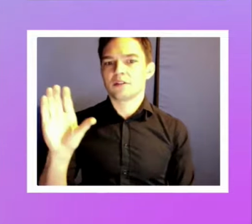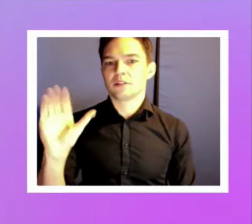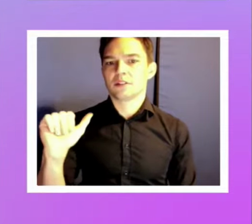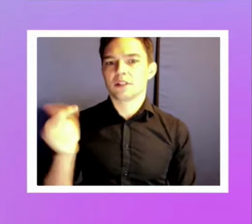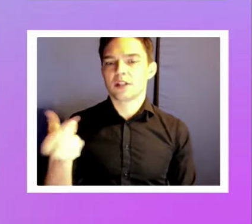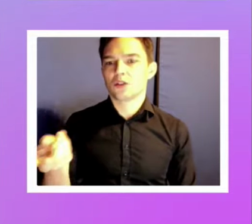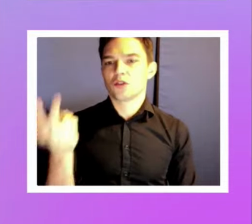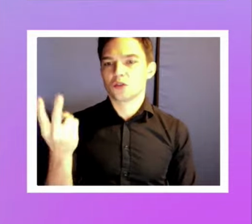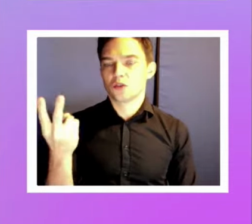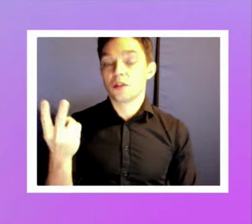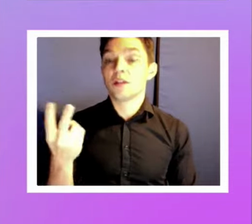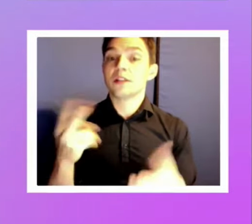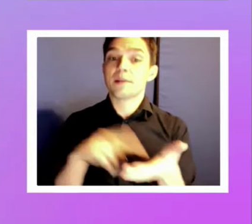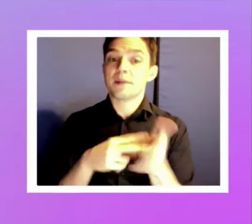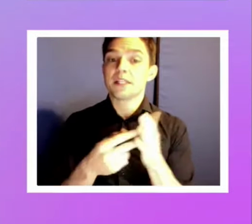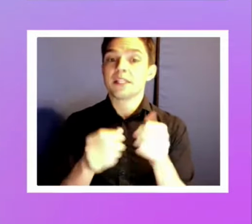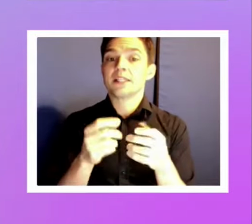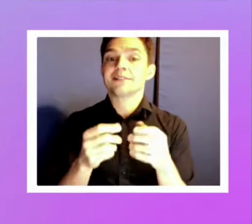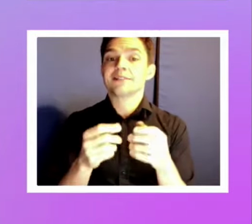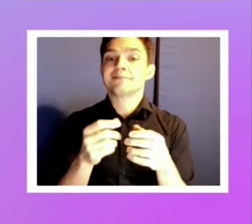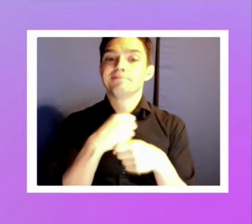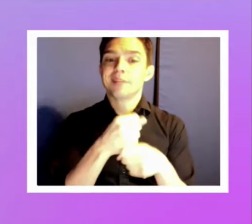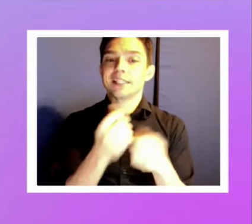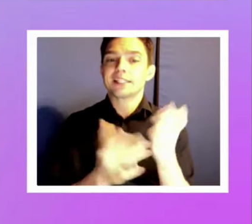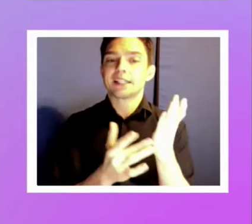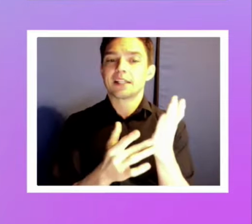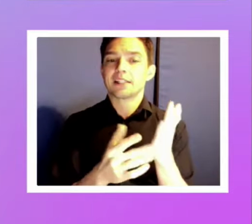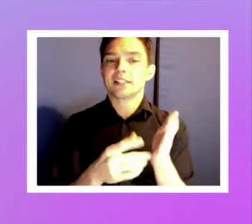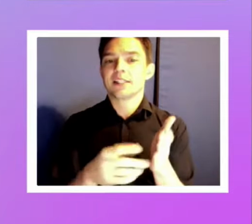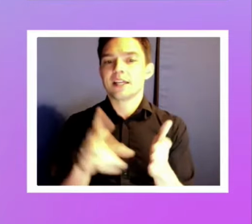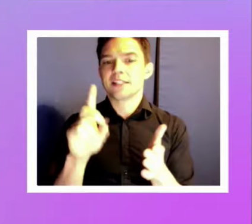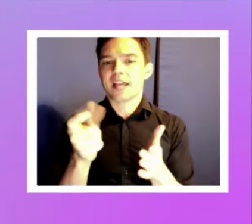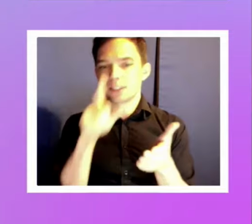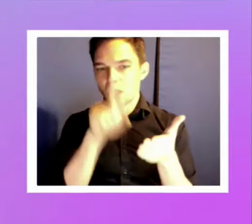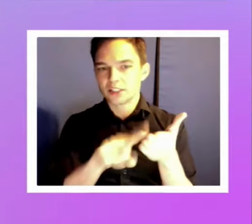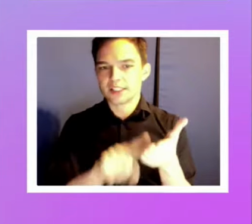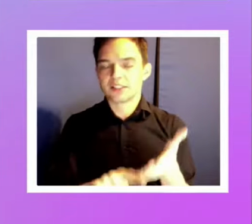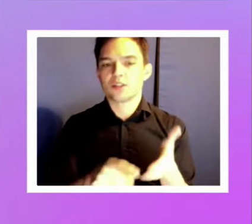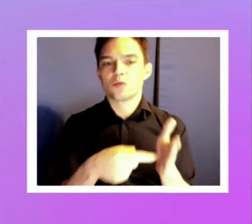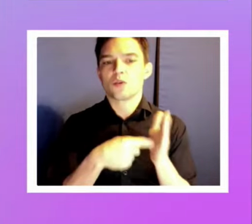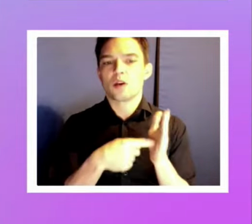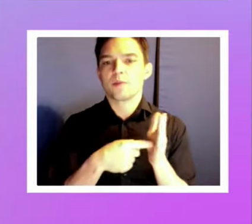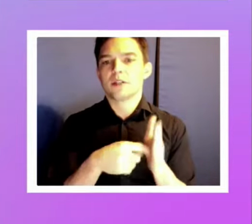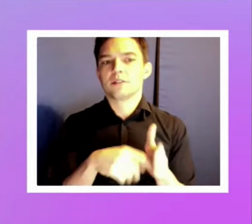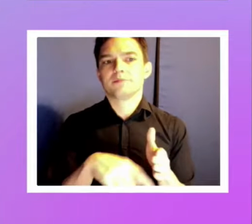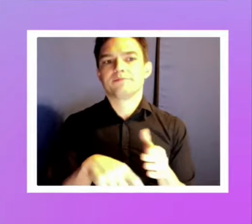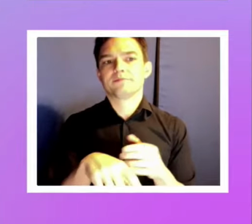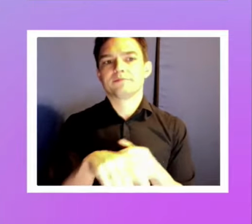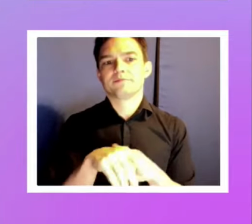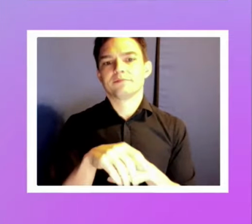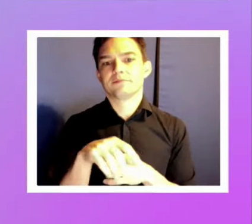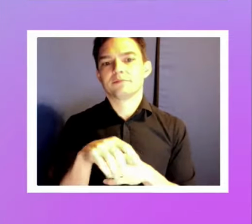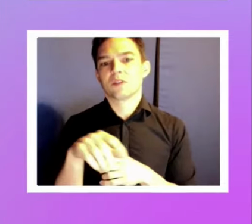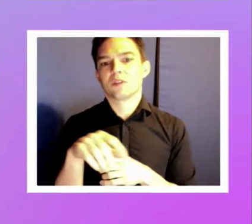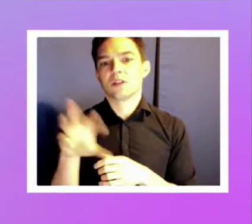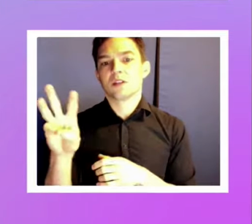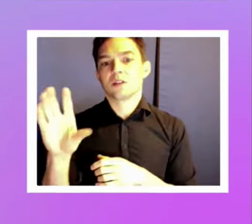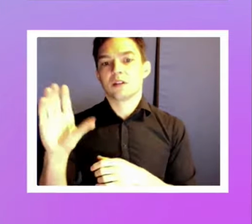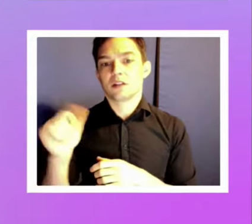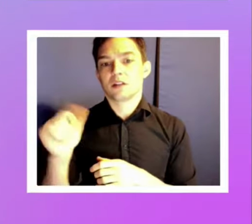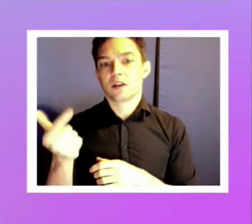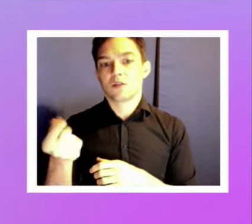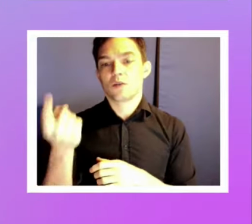create technology agnostic requirements. So unlike WCAG 1, WCAG 2 does not say anything specific